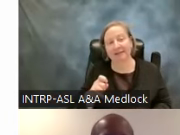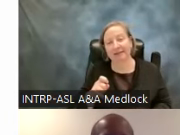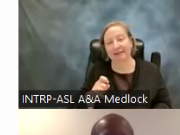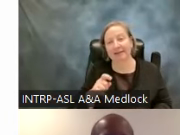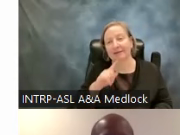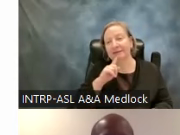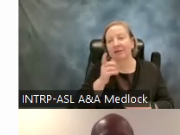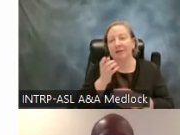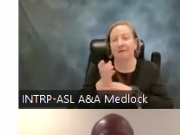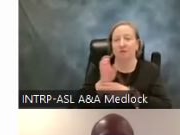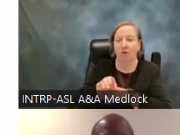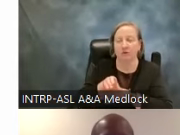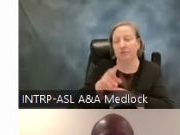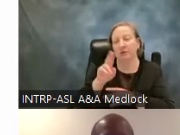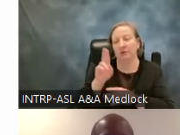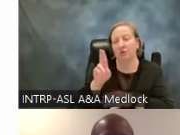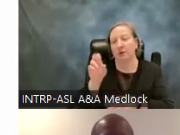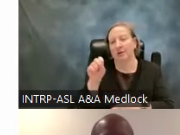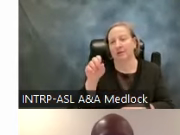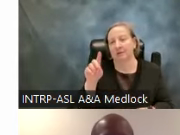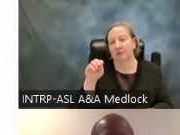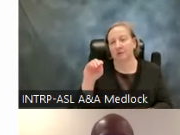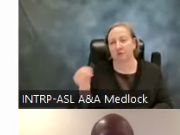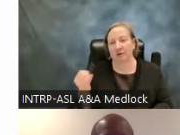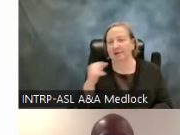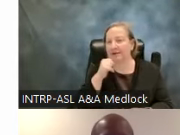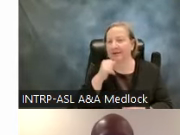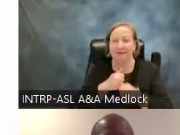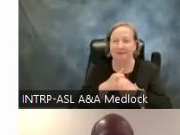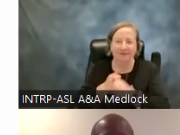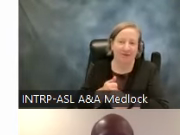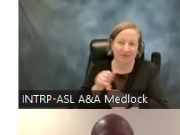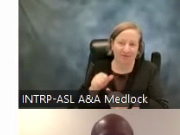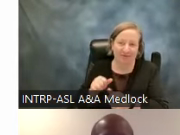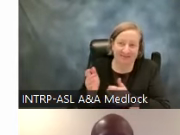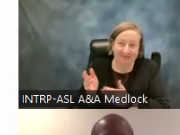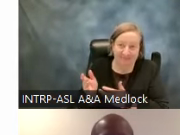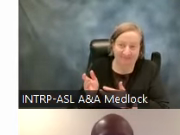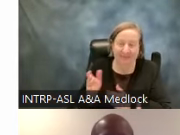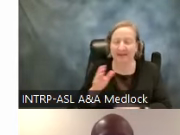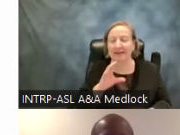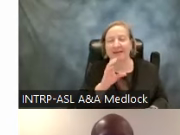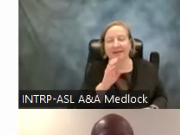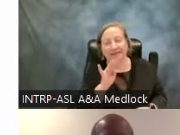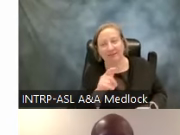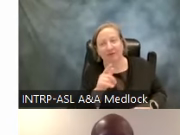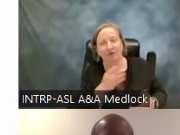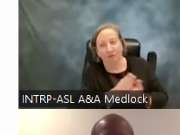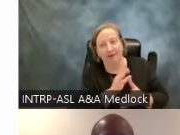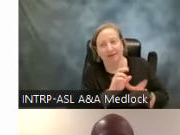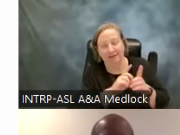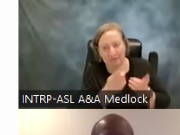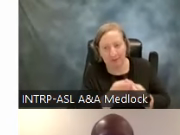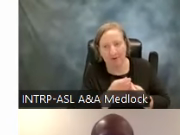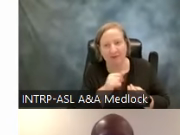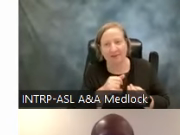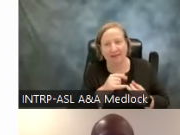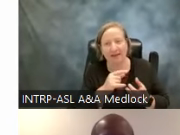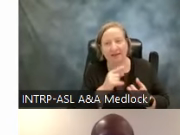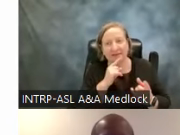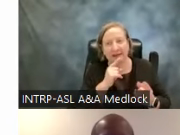enforcement arm of the U.S. Department of Justice does not follow this. So the Civil Rights Department, which is the one that has entered into the